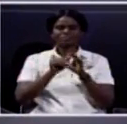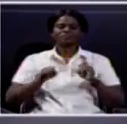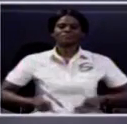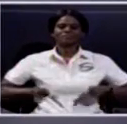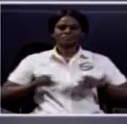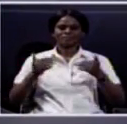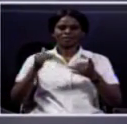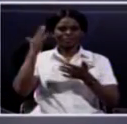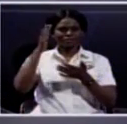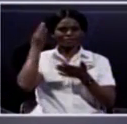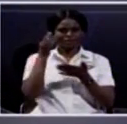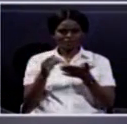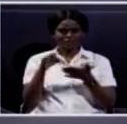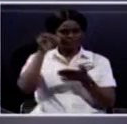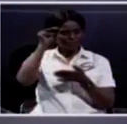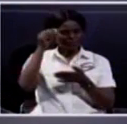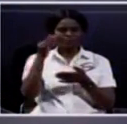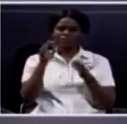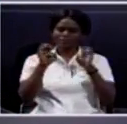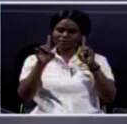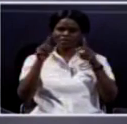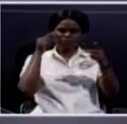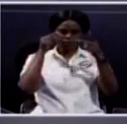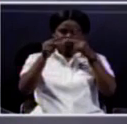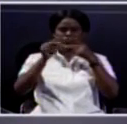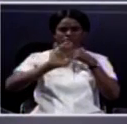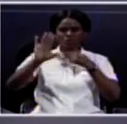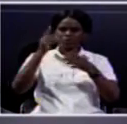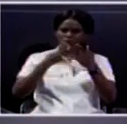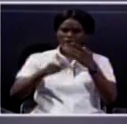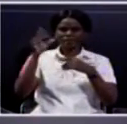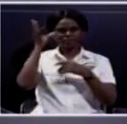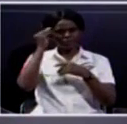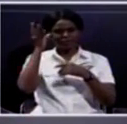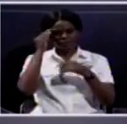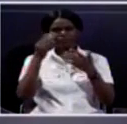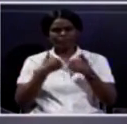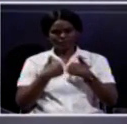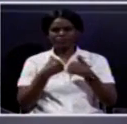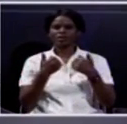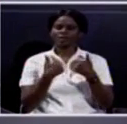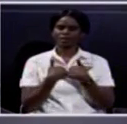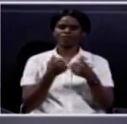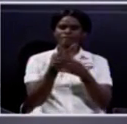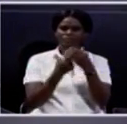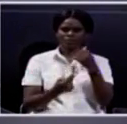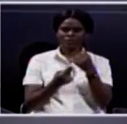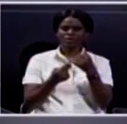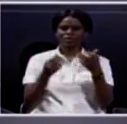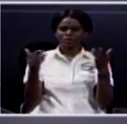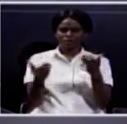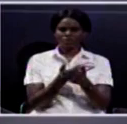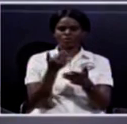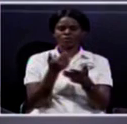you're Permanent Secretary, Minister of Education. Correct. What is your vision? I know you have a lot of experience. And you have both ends. You're a new broom,